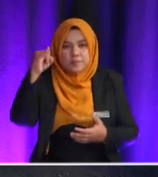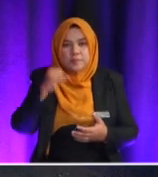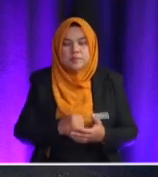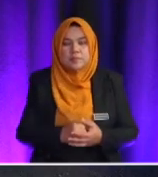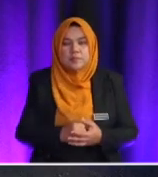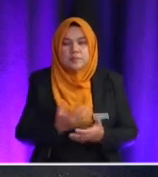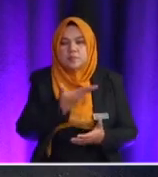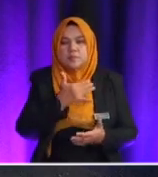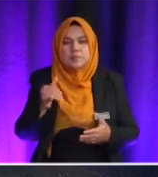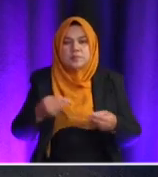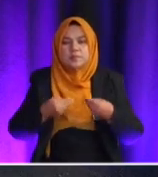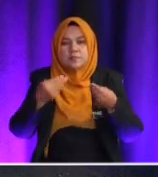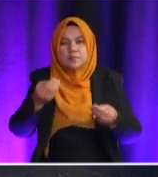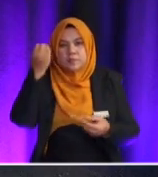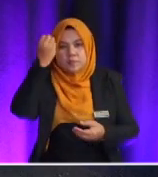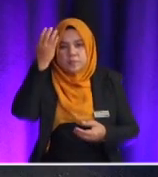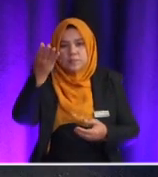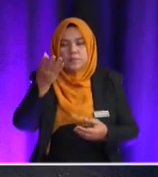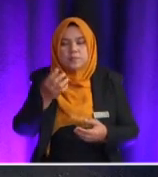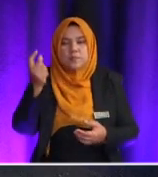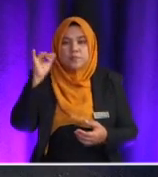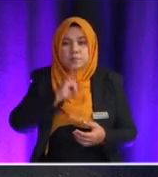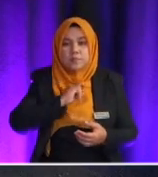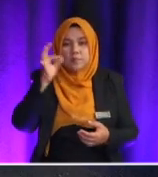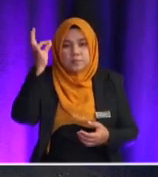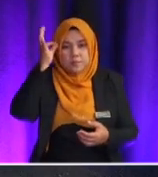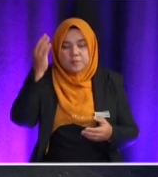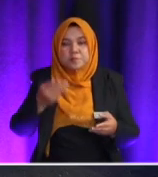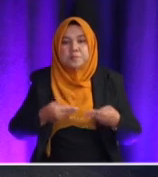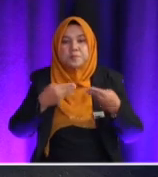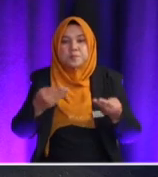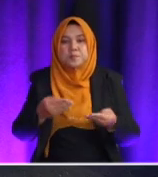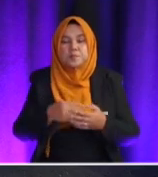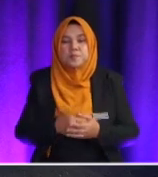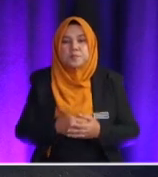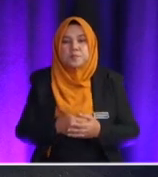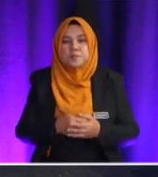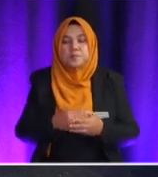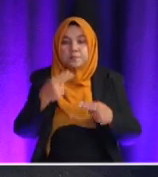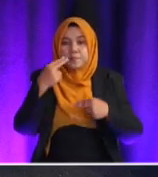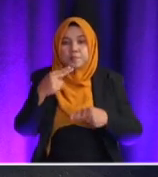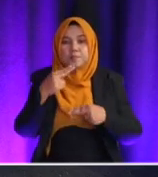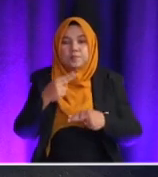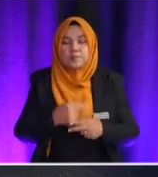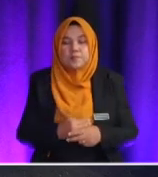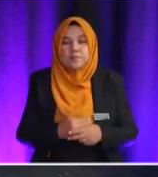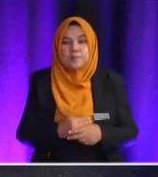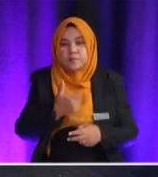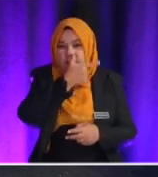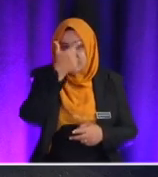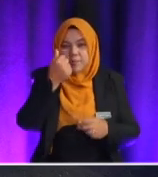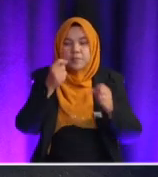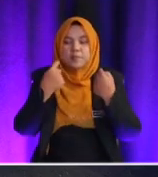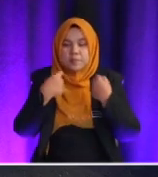they're giving their opinion, and I think we should give them a reward. Okay, yes, all right. Because they are trying